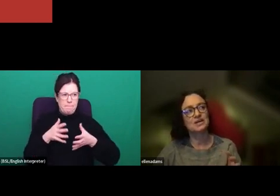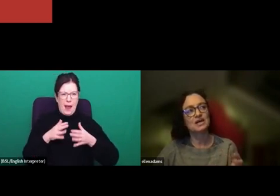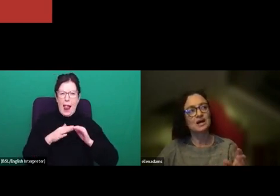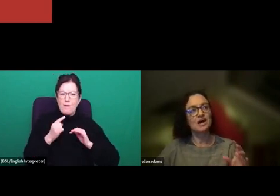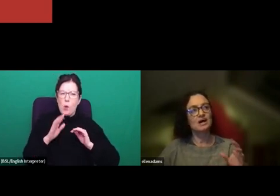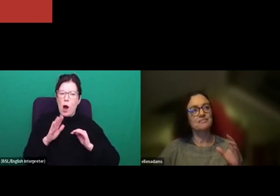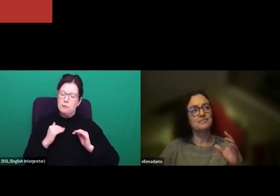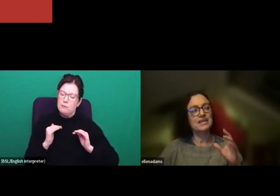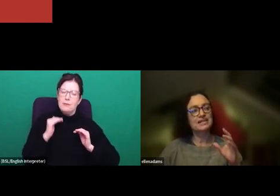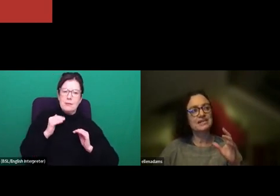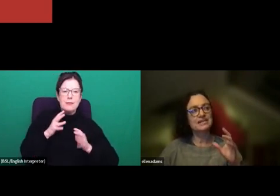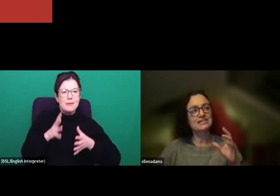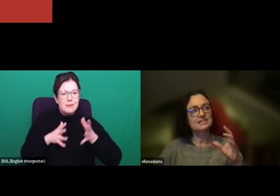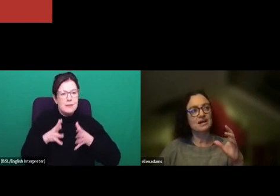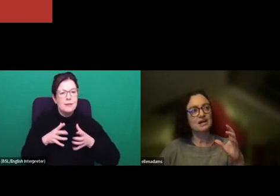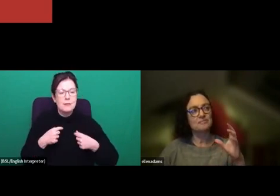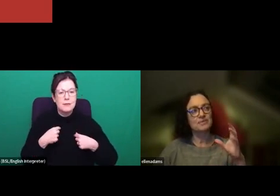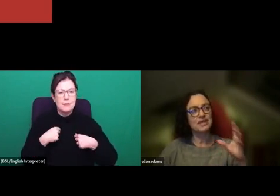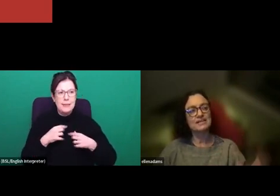BSL,